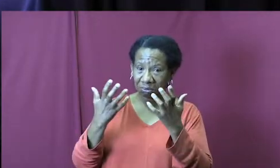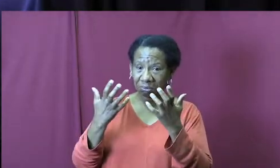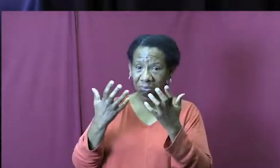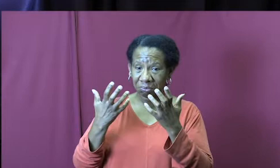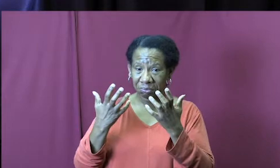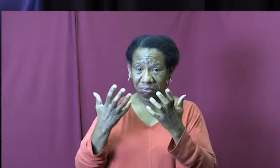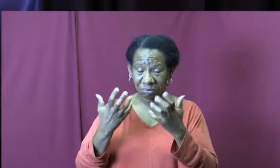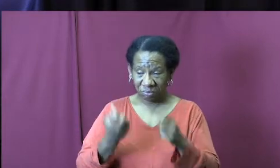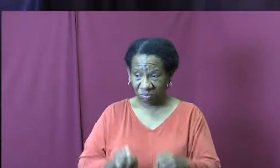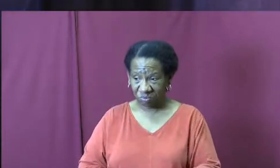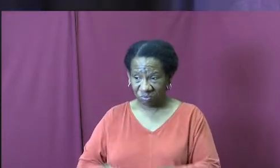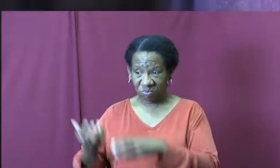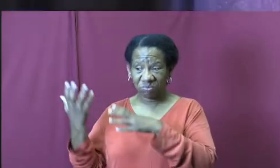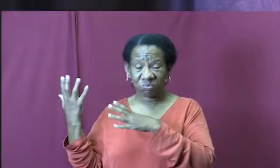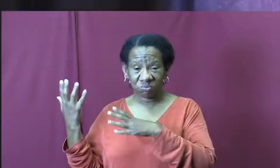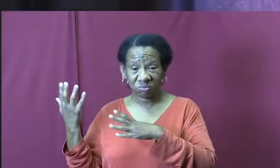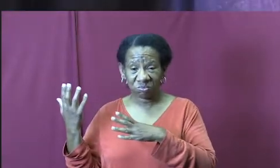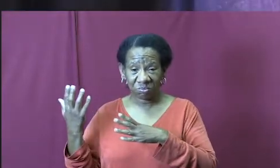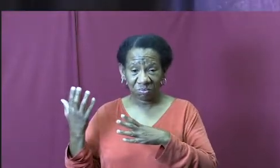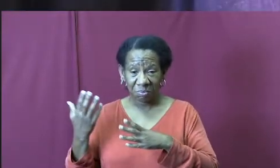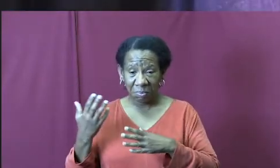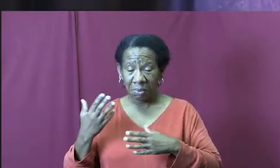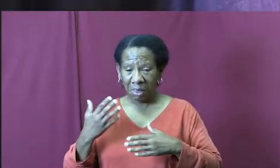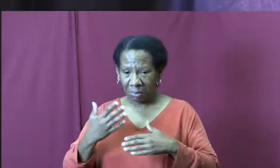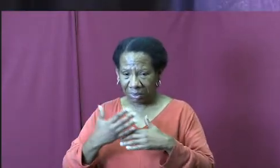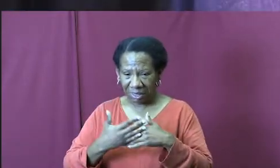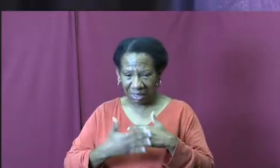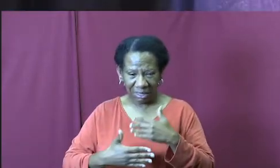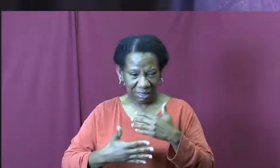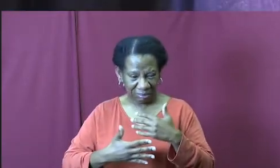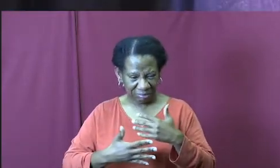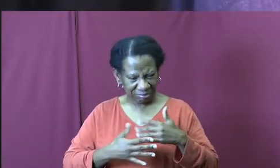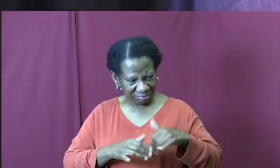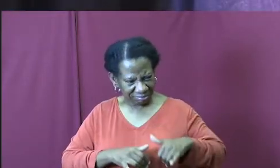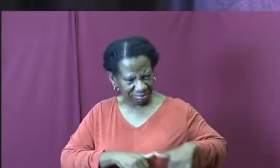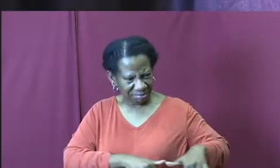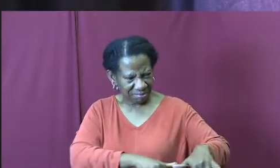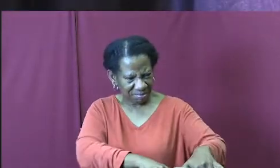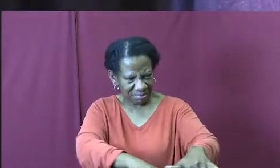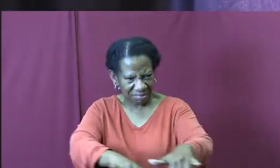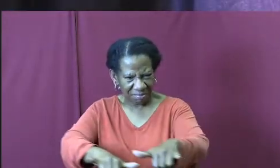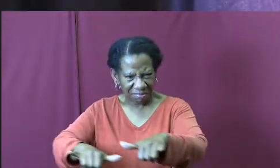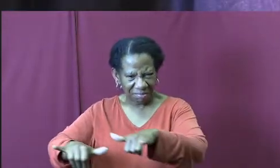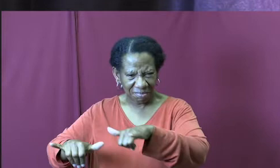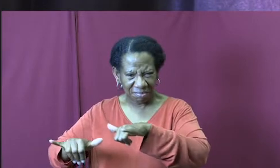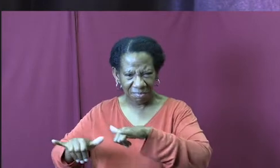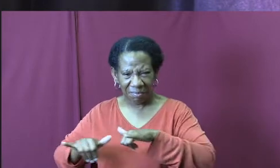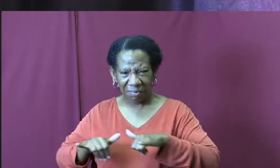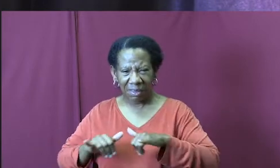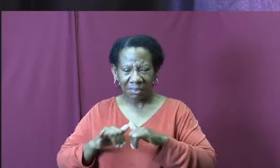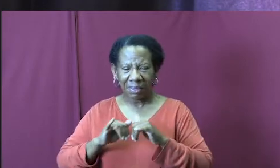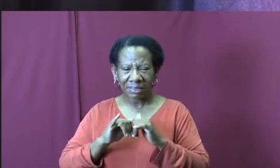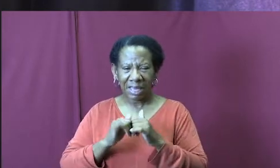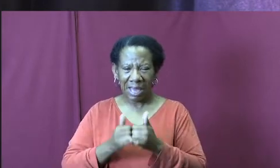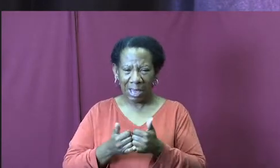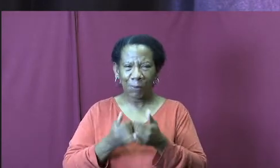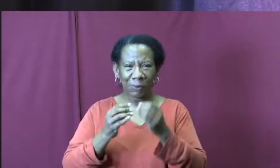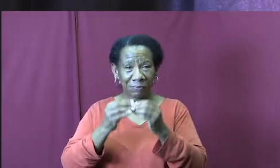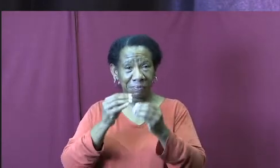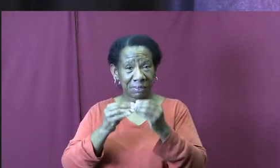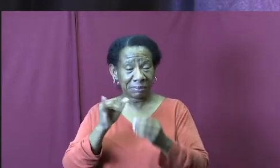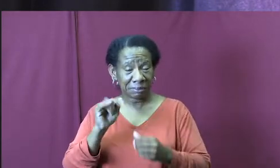kills all darkness. Our blood's the same color. That's how we